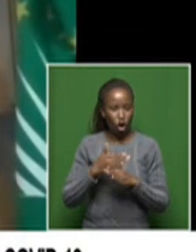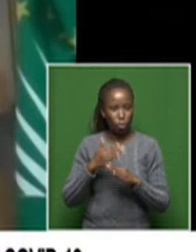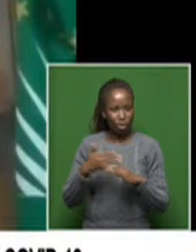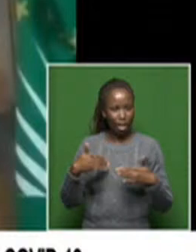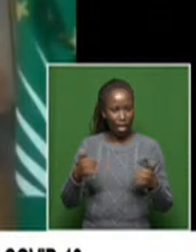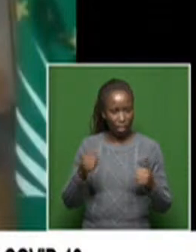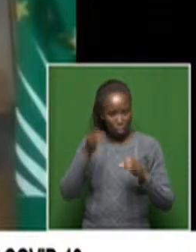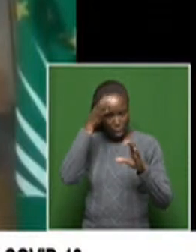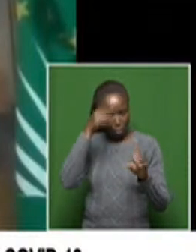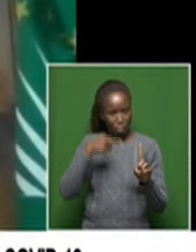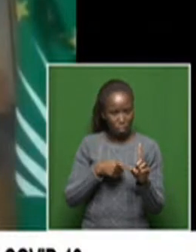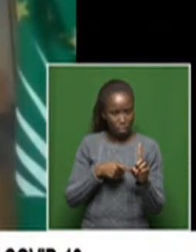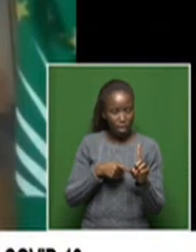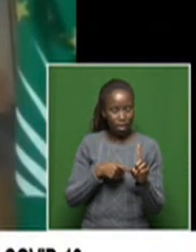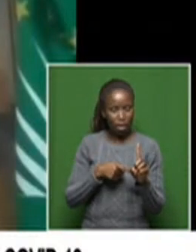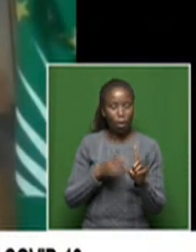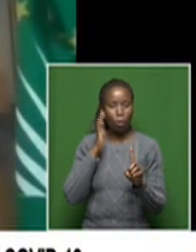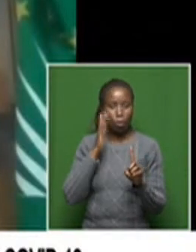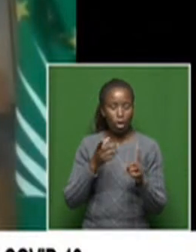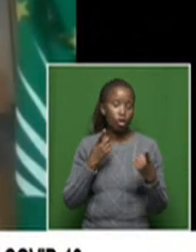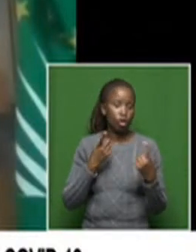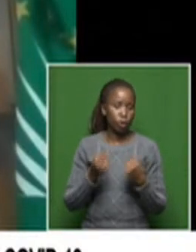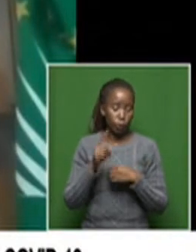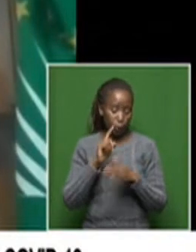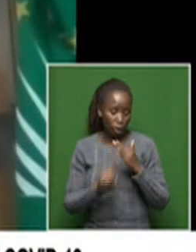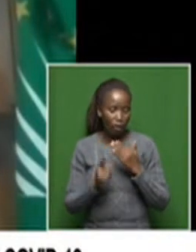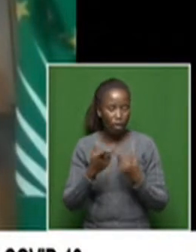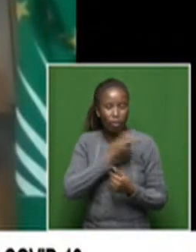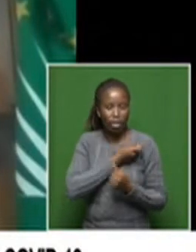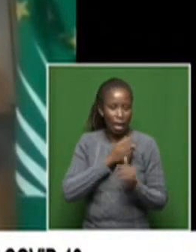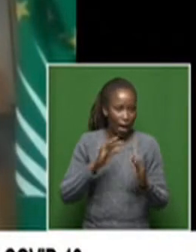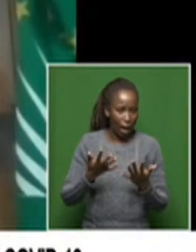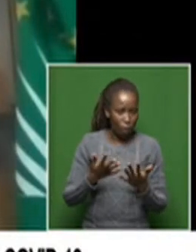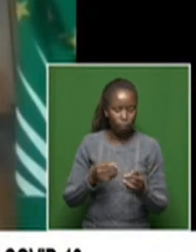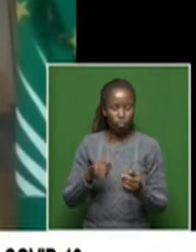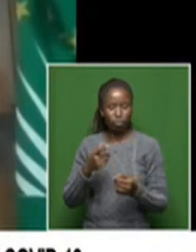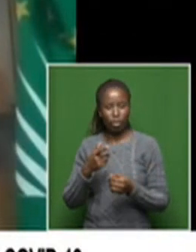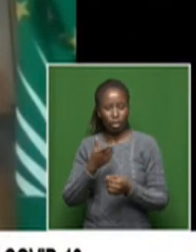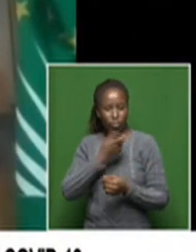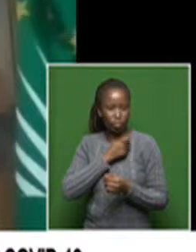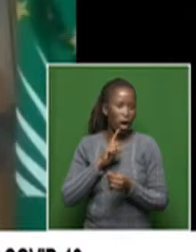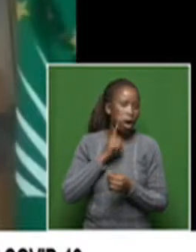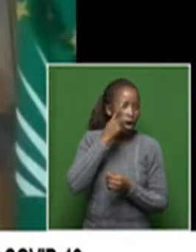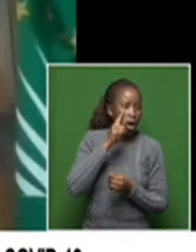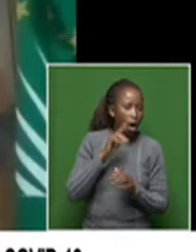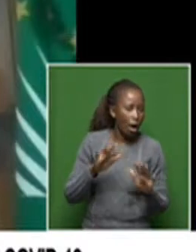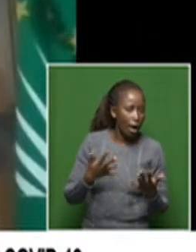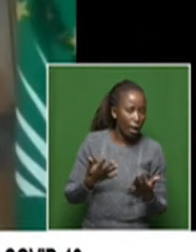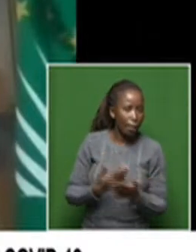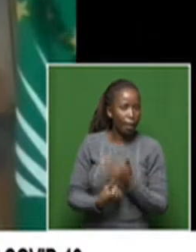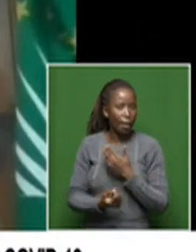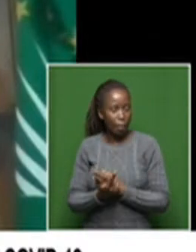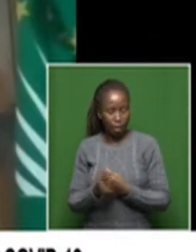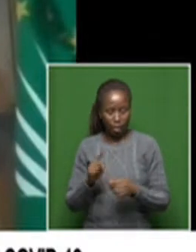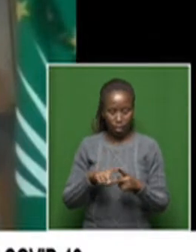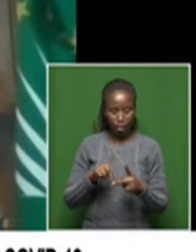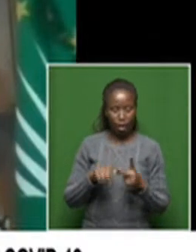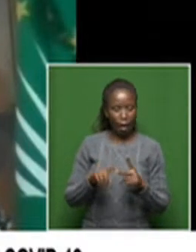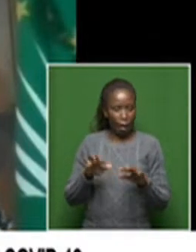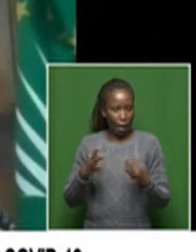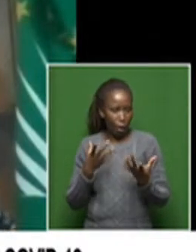the work-based vaccination system, testing site which has been piloted, what is it that we can do in terms of rolling